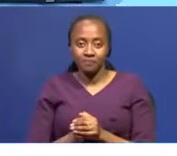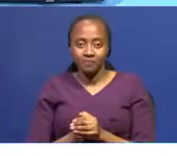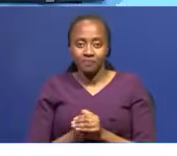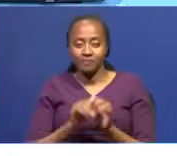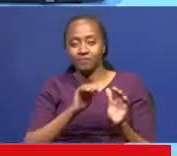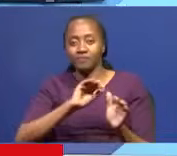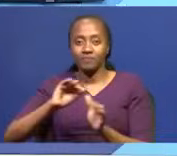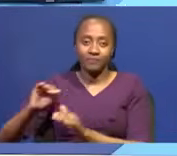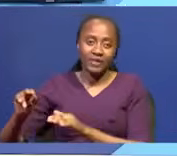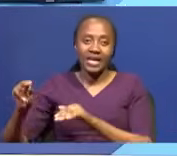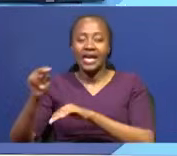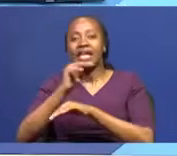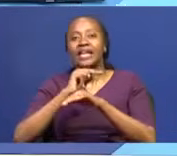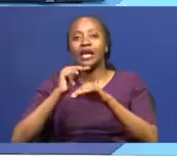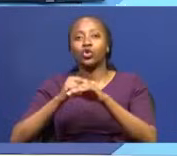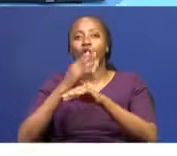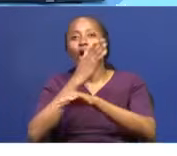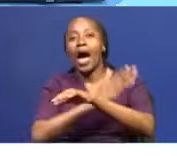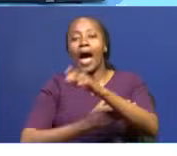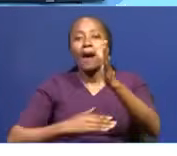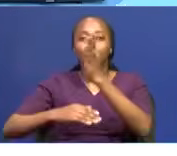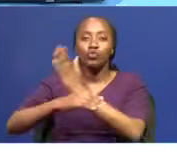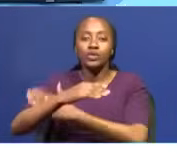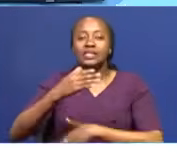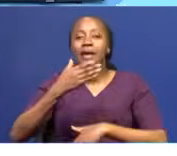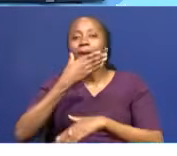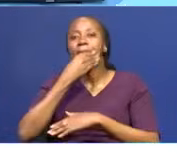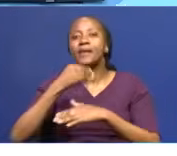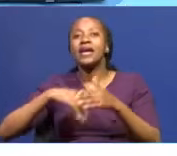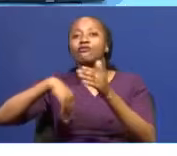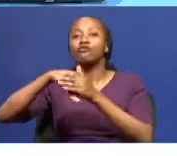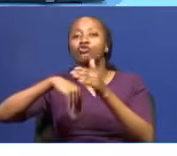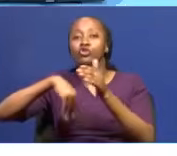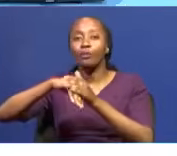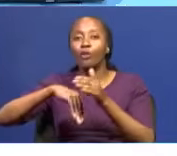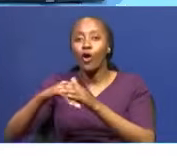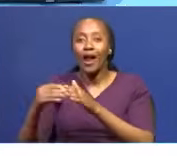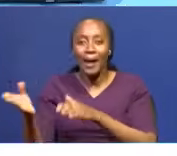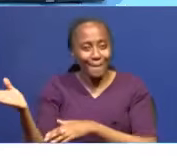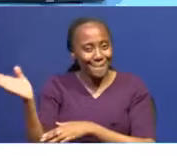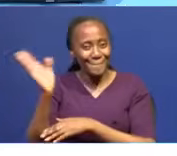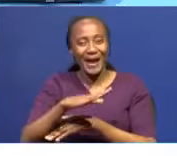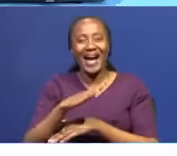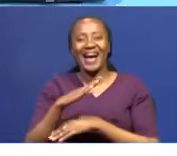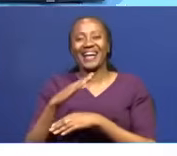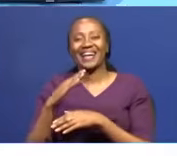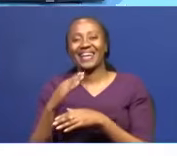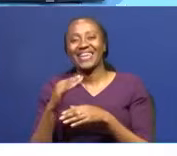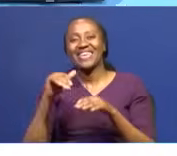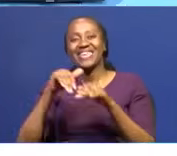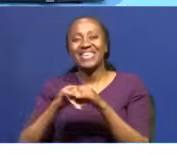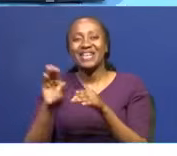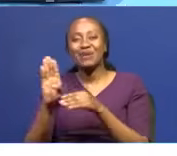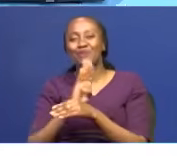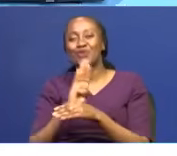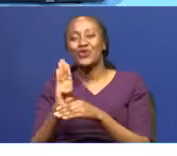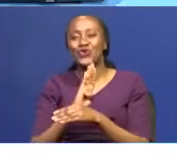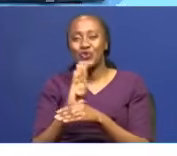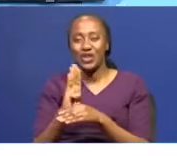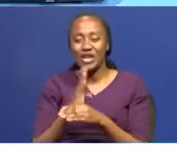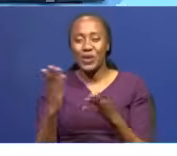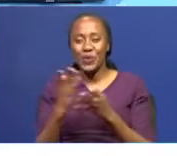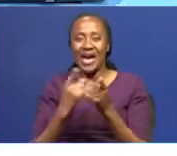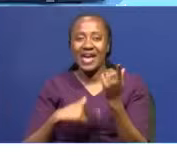The national amputee men football team is back from their victorious outing in Burundi, where they won